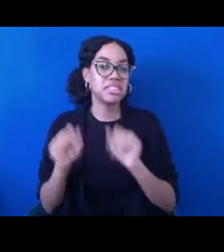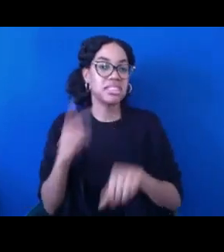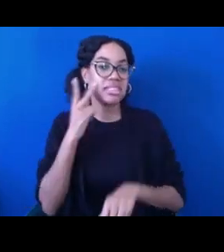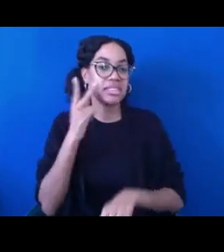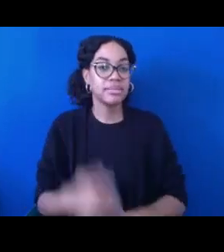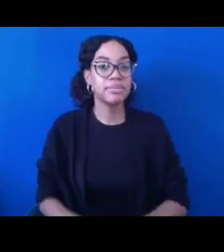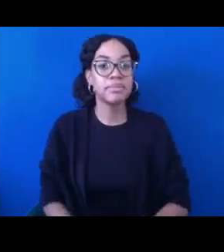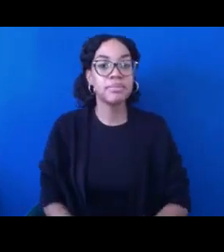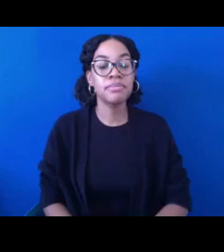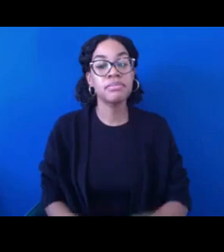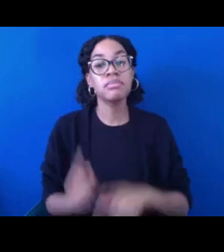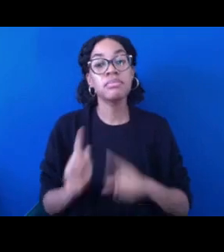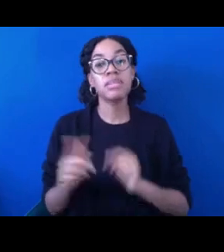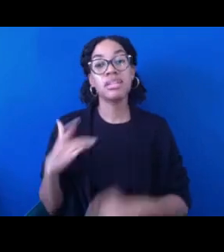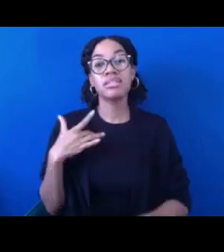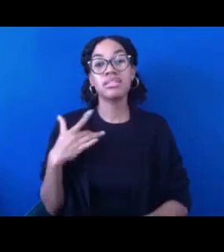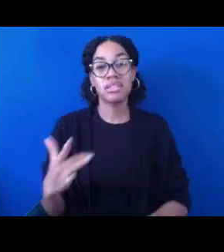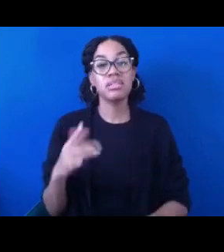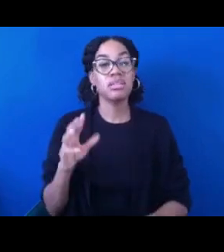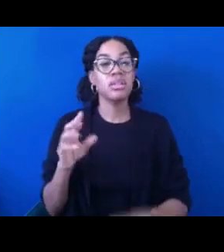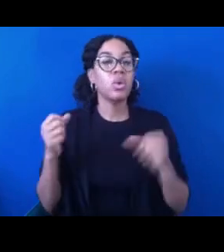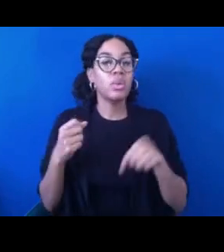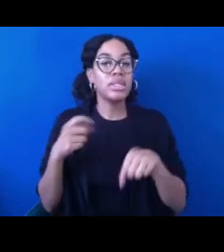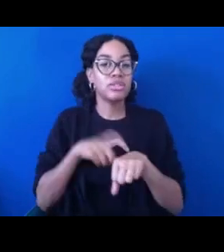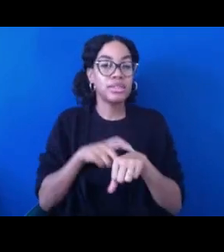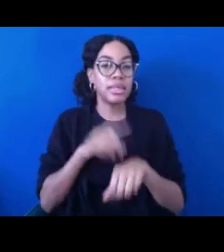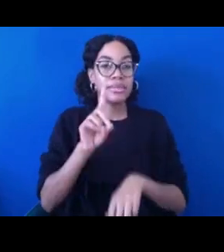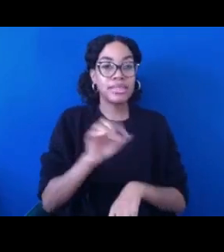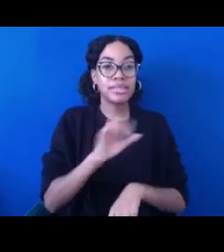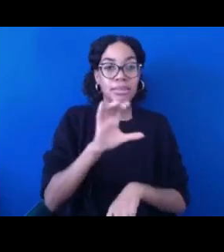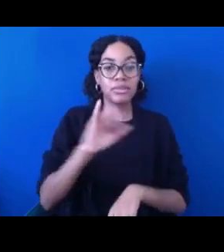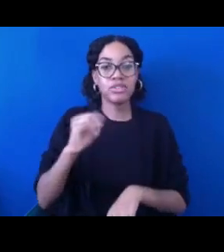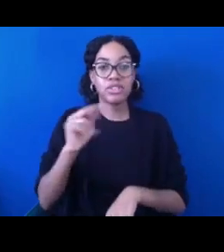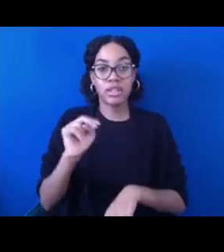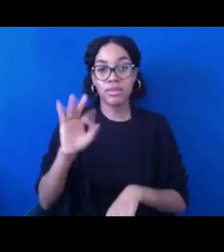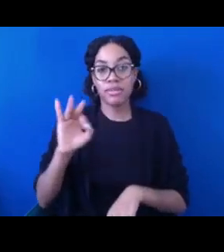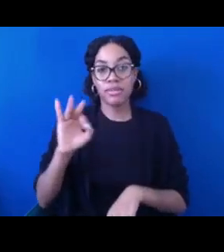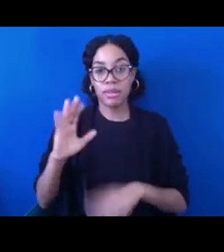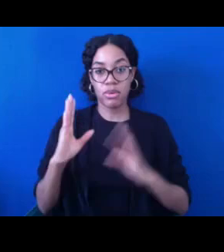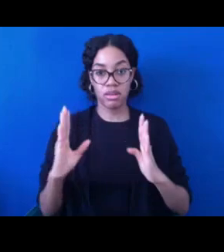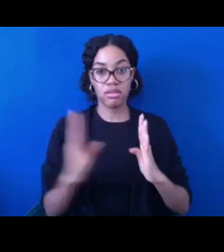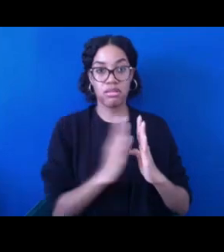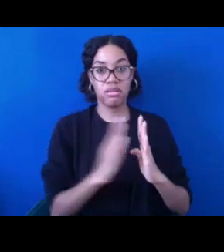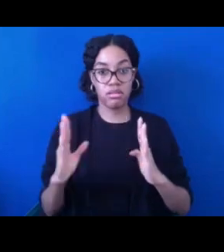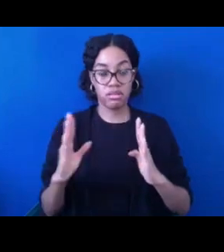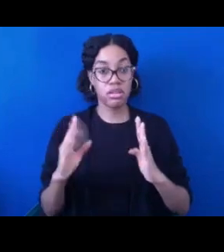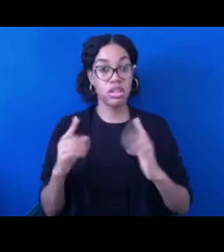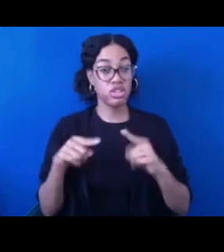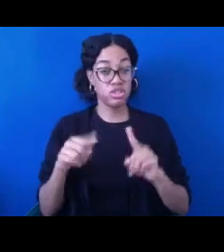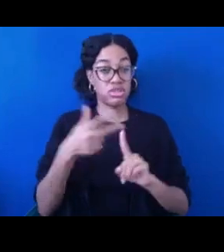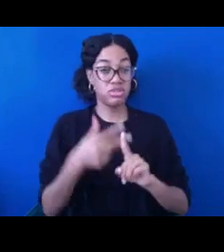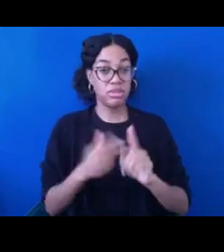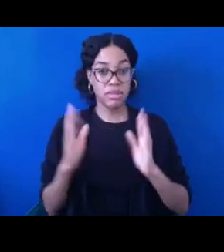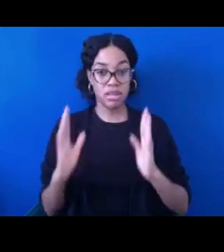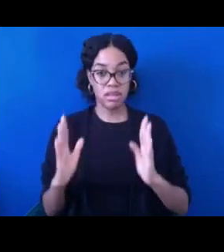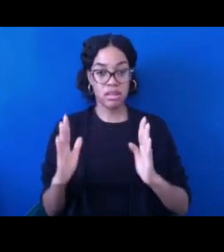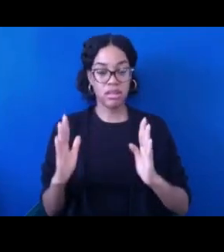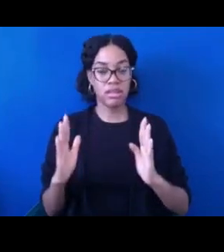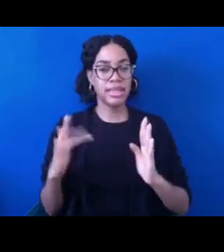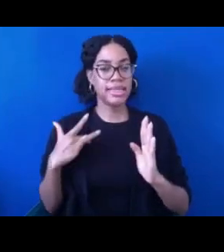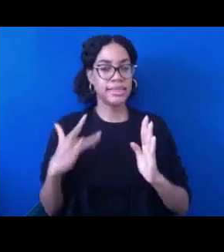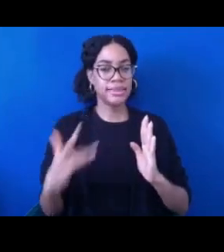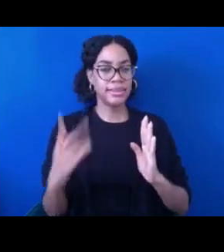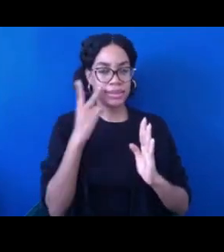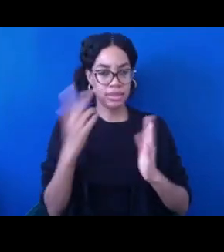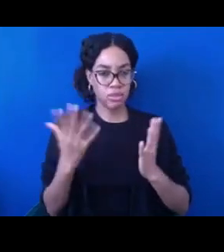in the same winter time frame from December, January, and February. Throughout that entire 3-month frame, we typically have around 9